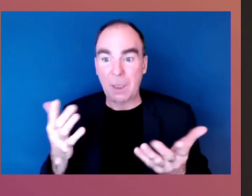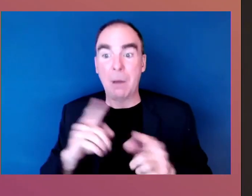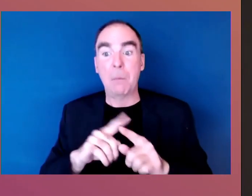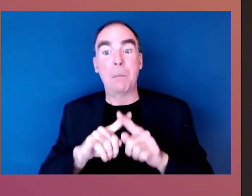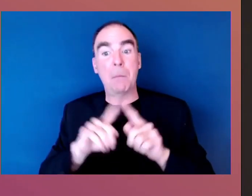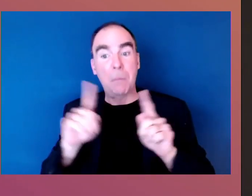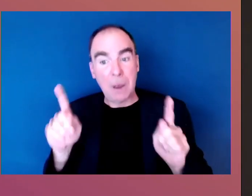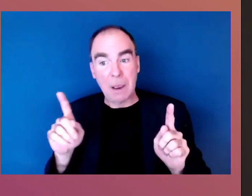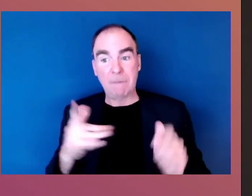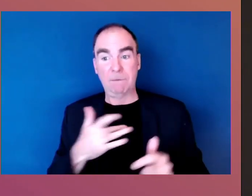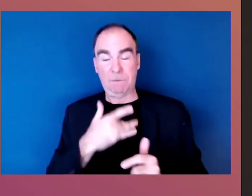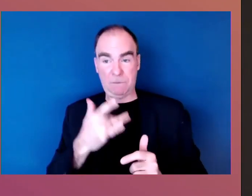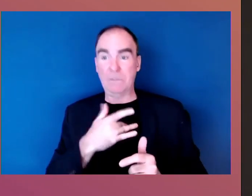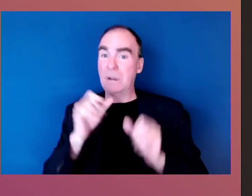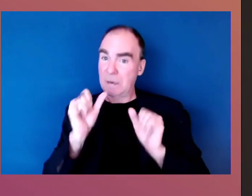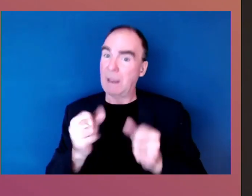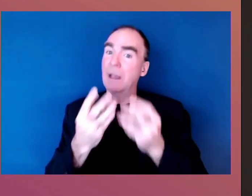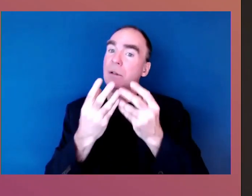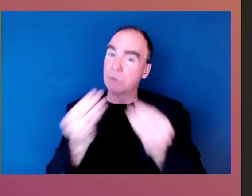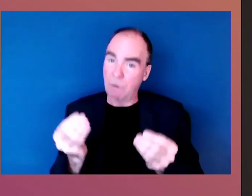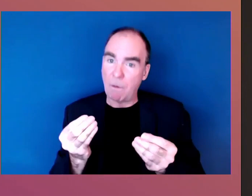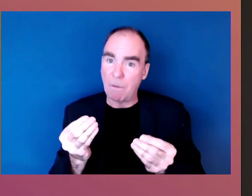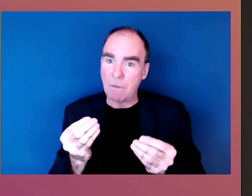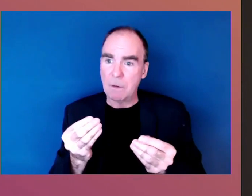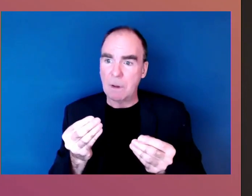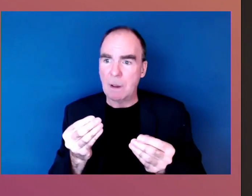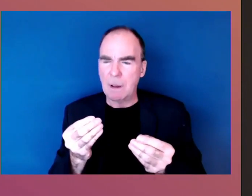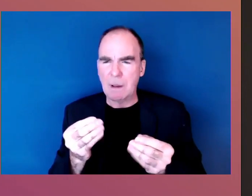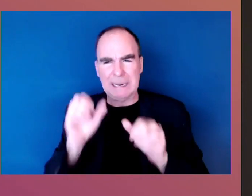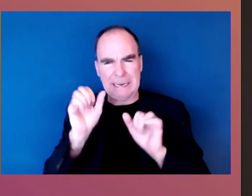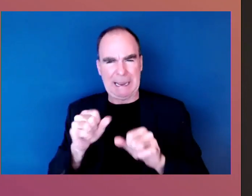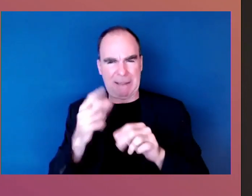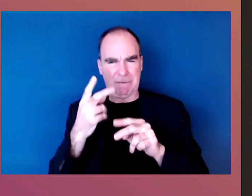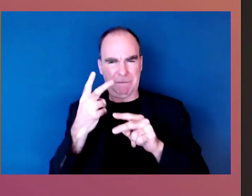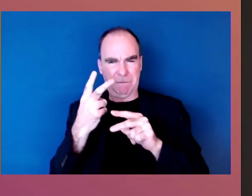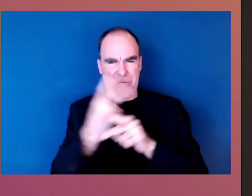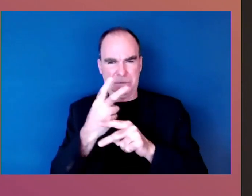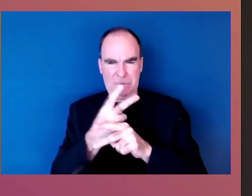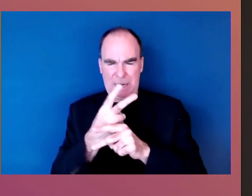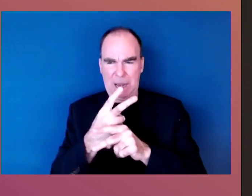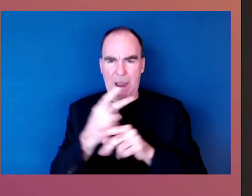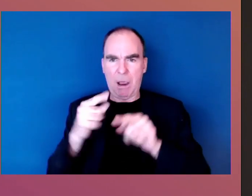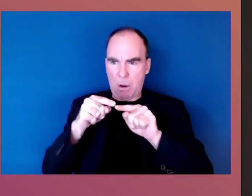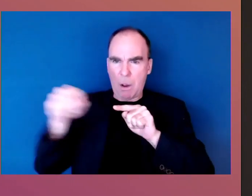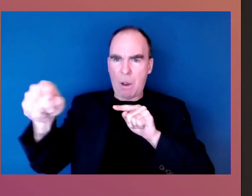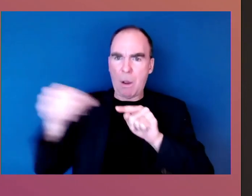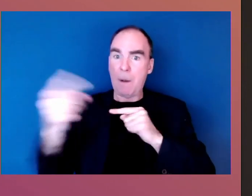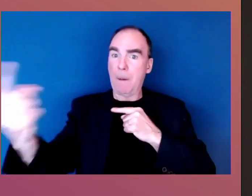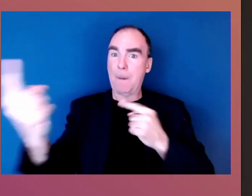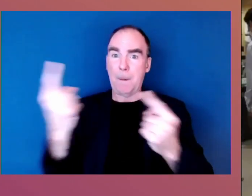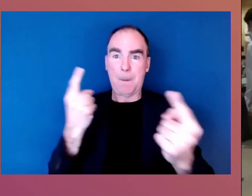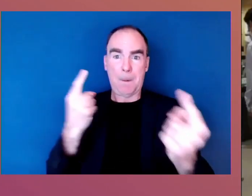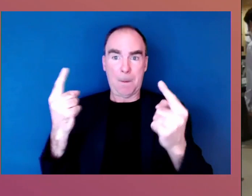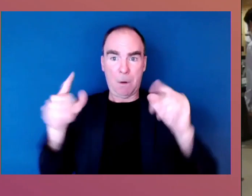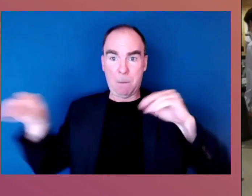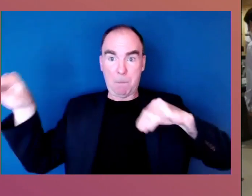AI should be able to analyze behavior and distances to the surrounding people, and it should help users move around cities